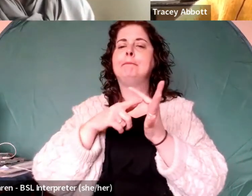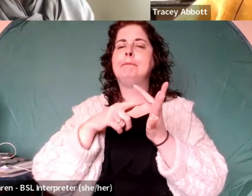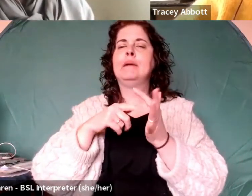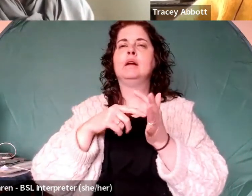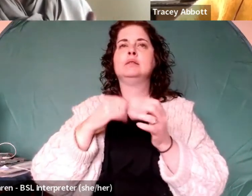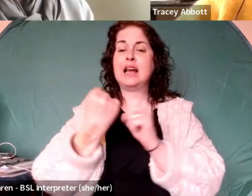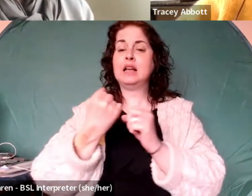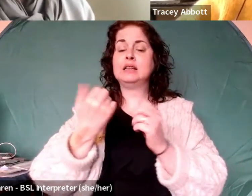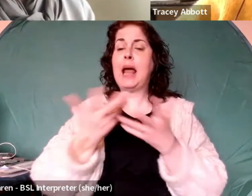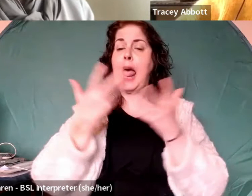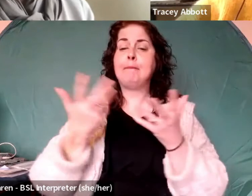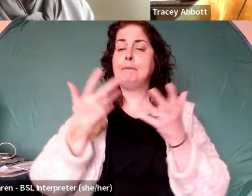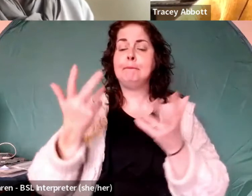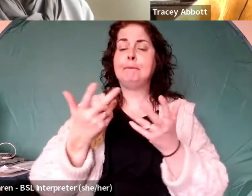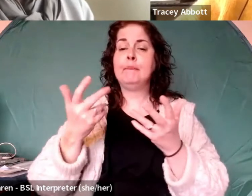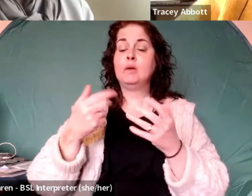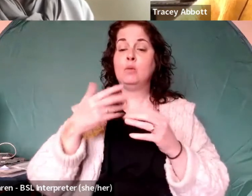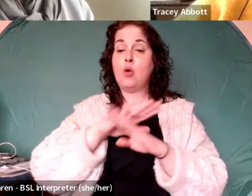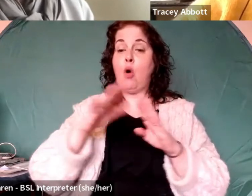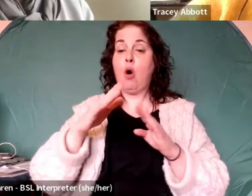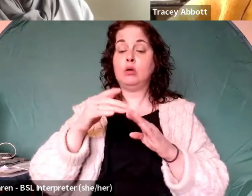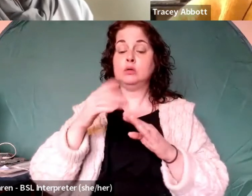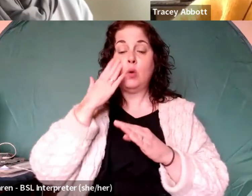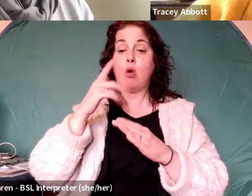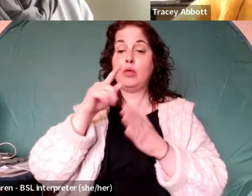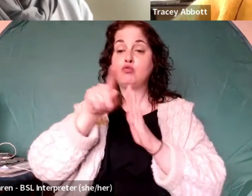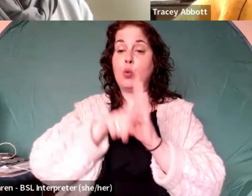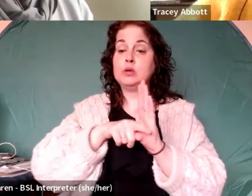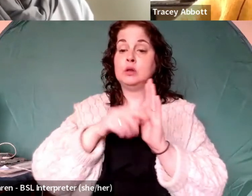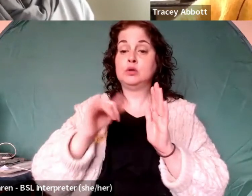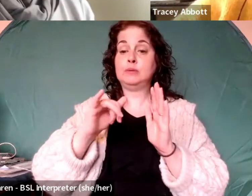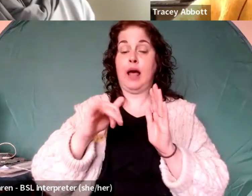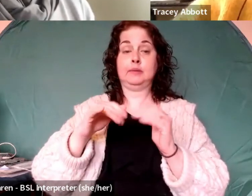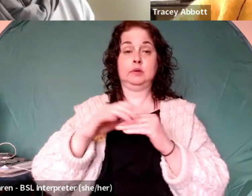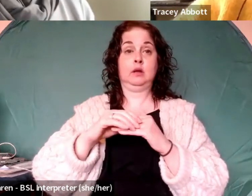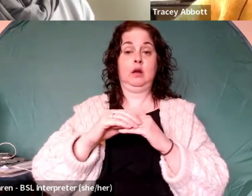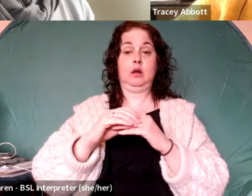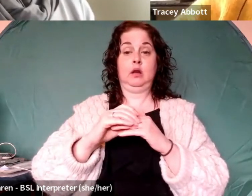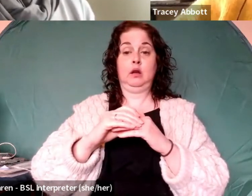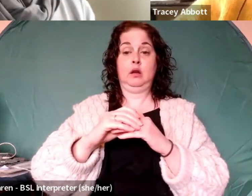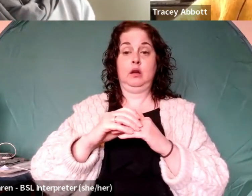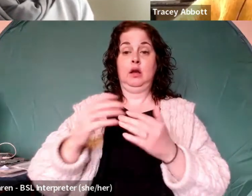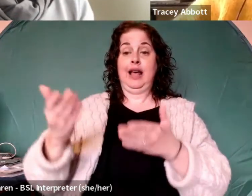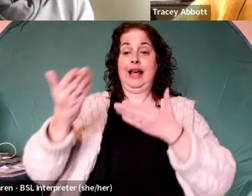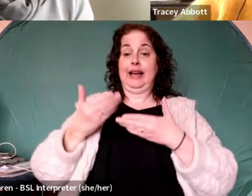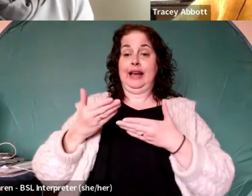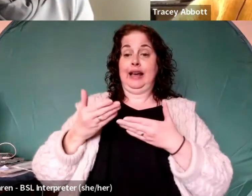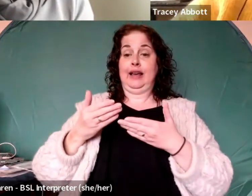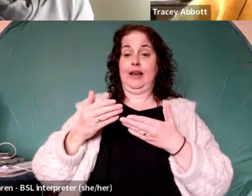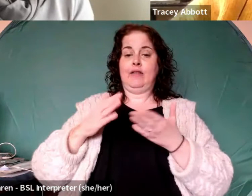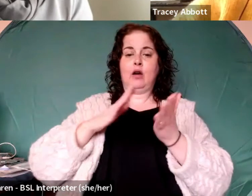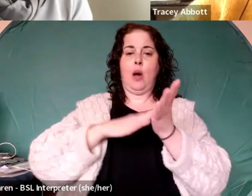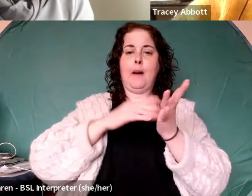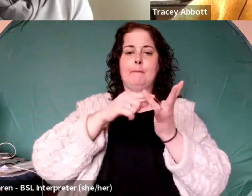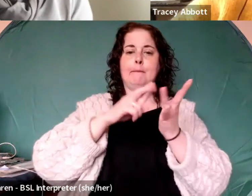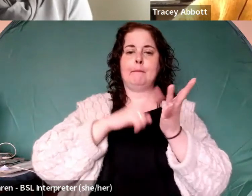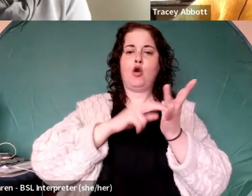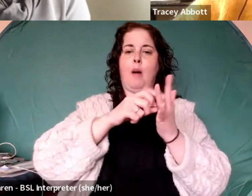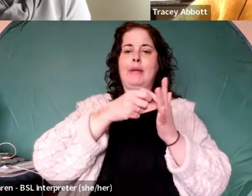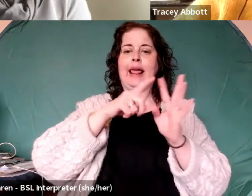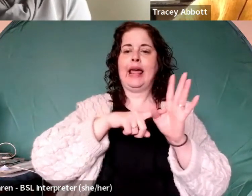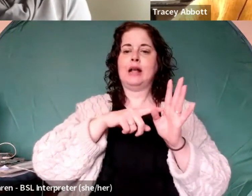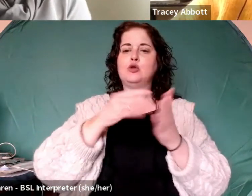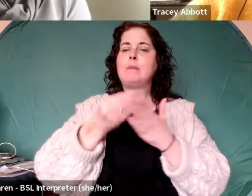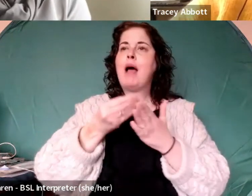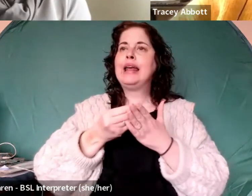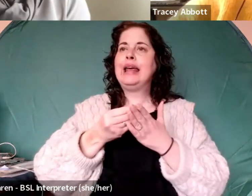isn't it? It's just a game that we don't all know the rules to. So sometimes it's like, you know, being given a Monopoly set and some money and nobody